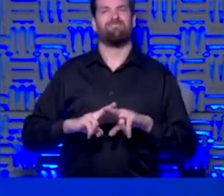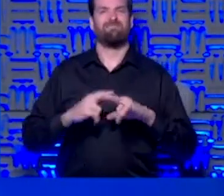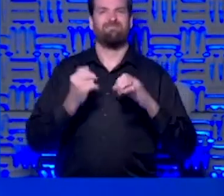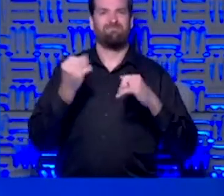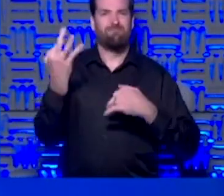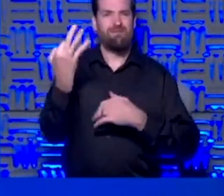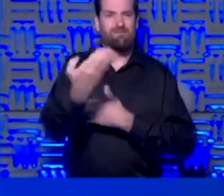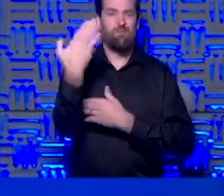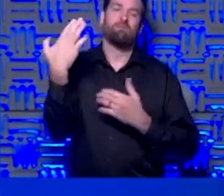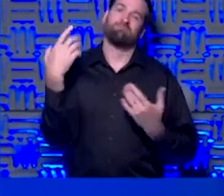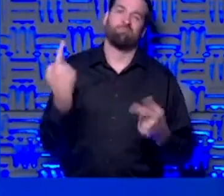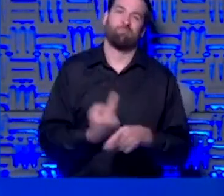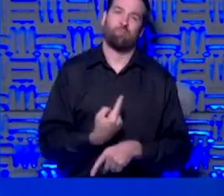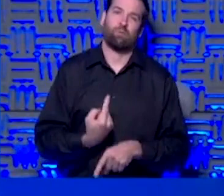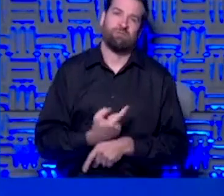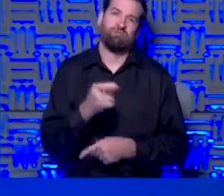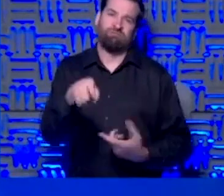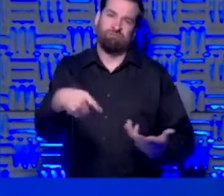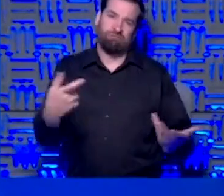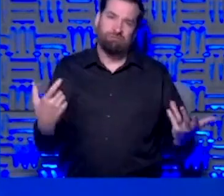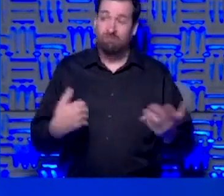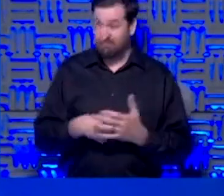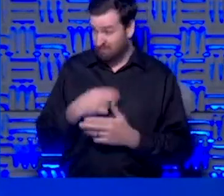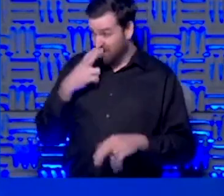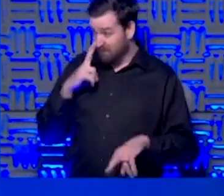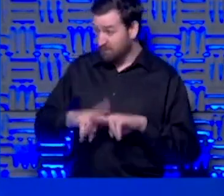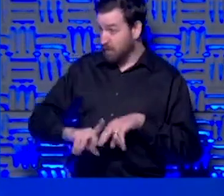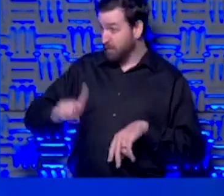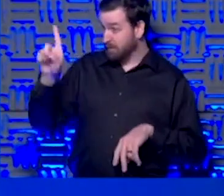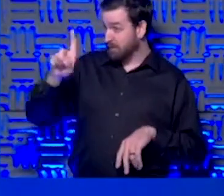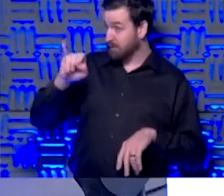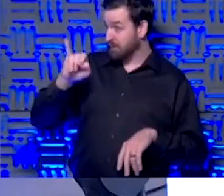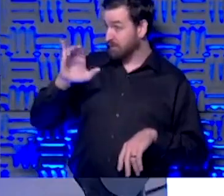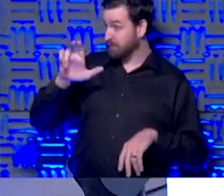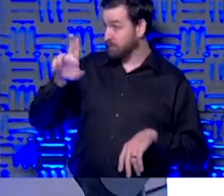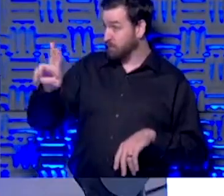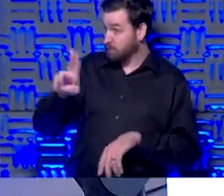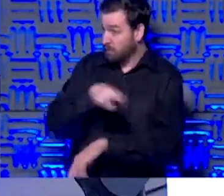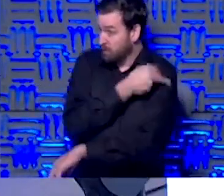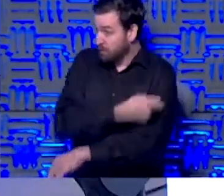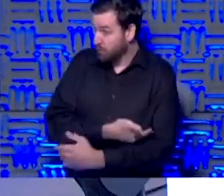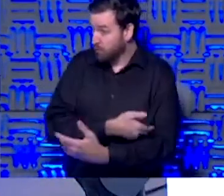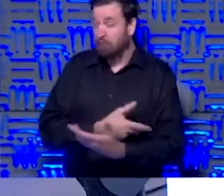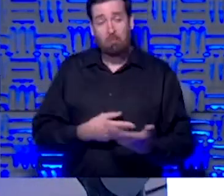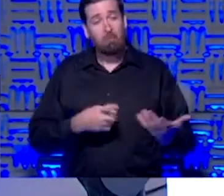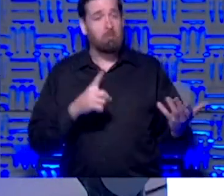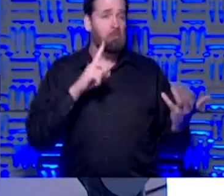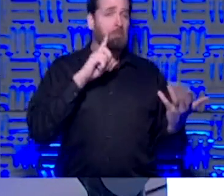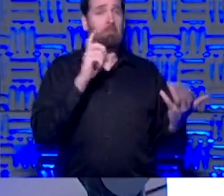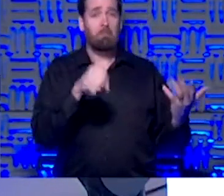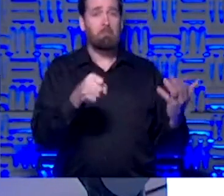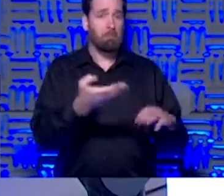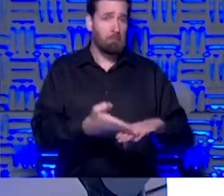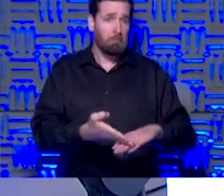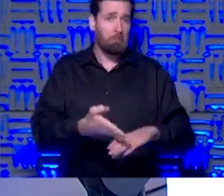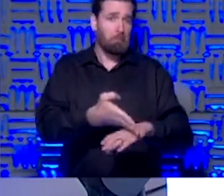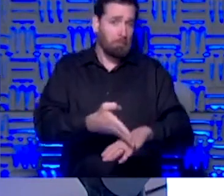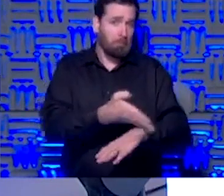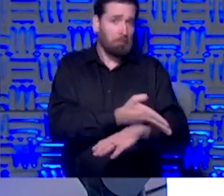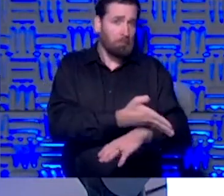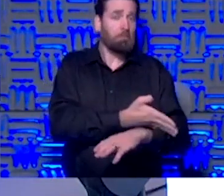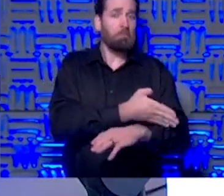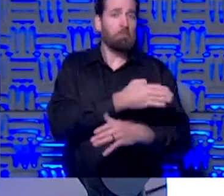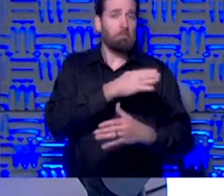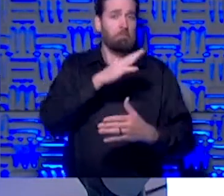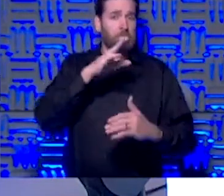which I think is appropriate. Yeah. So are we having fun upstairs in the ICU and in the hospital? I think we are. We're All doing right. better than we were at the beginning of the